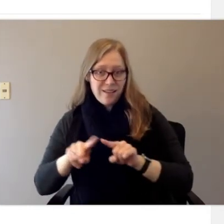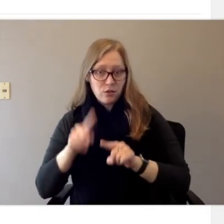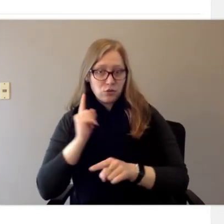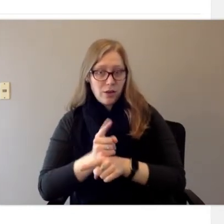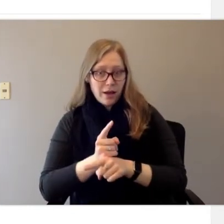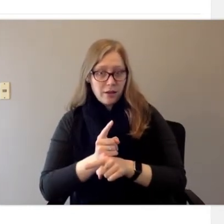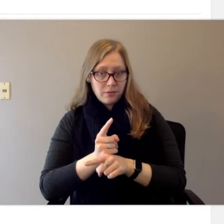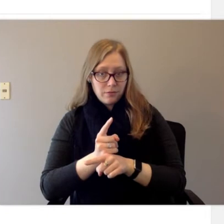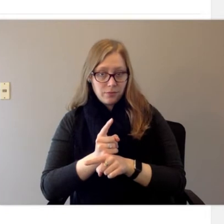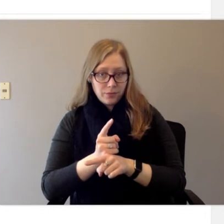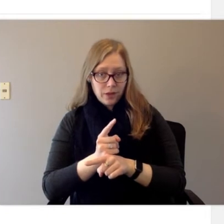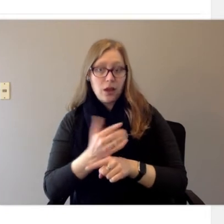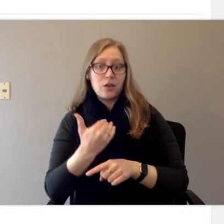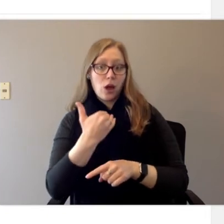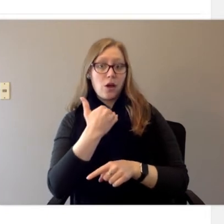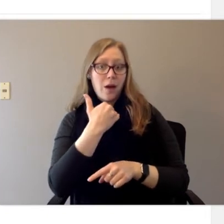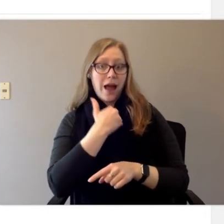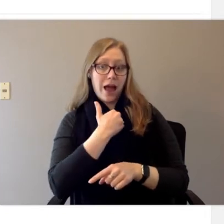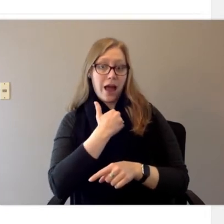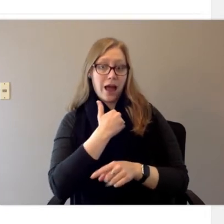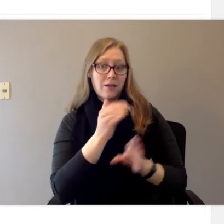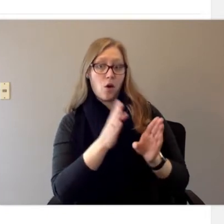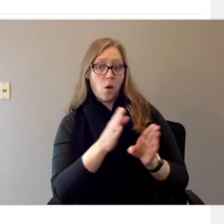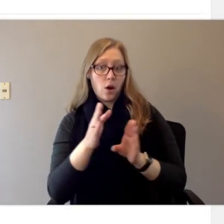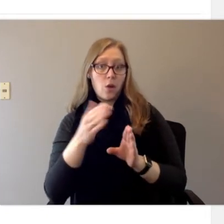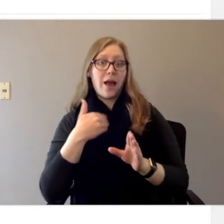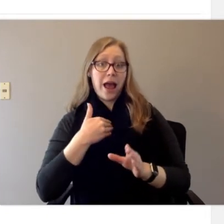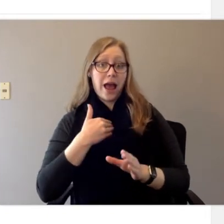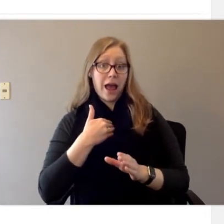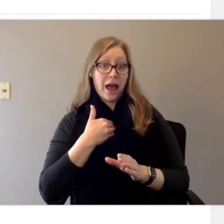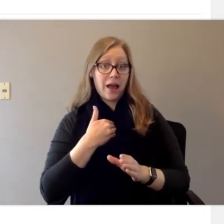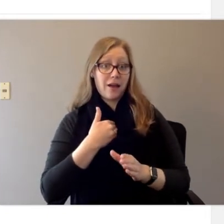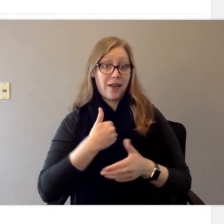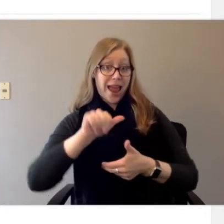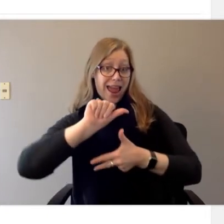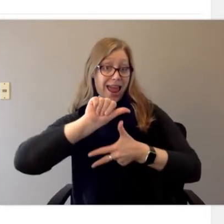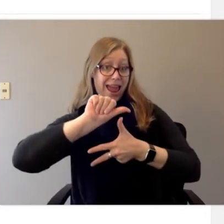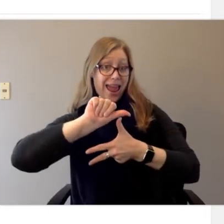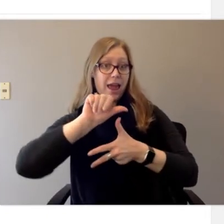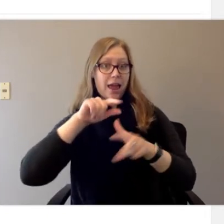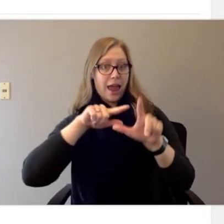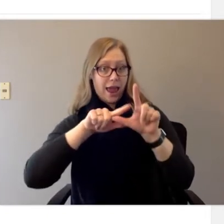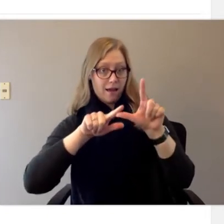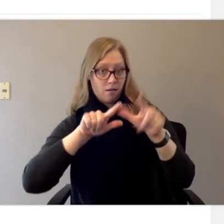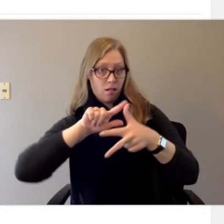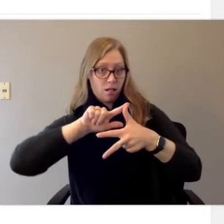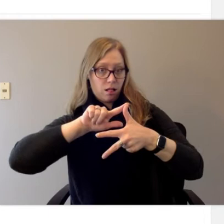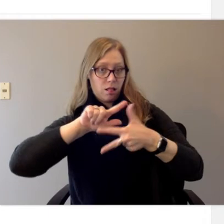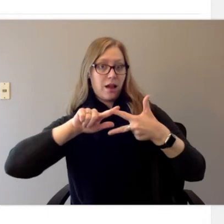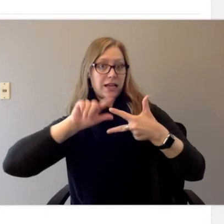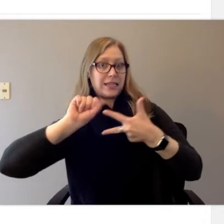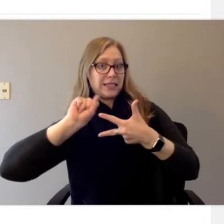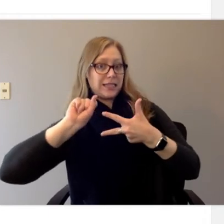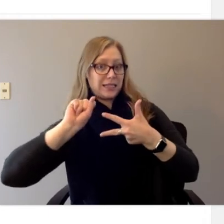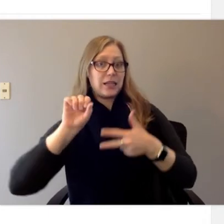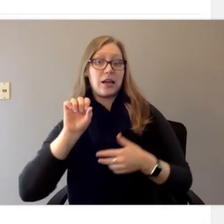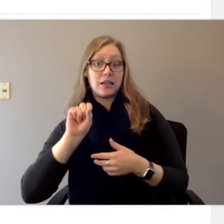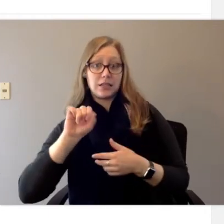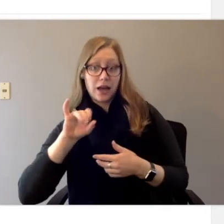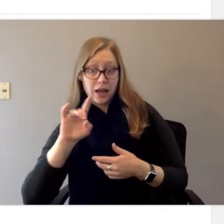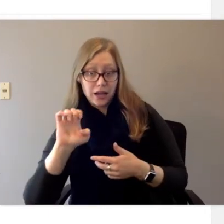is in order, we have an angle, we have a side, and then we have another side. Of